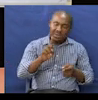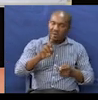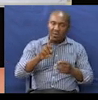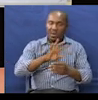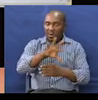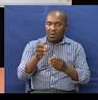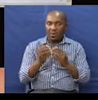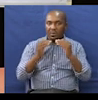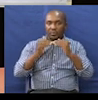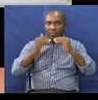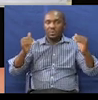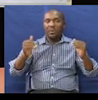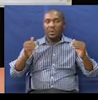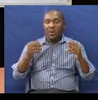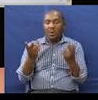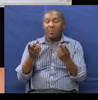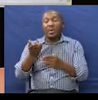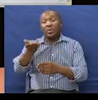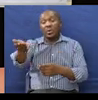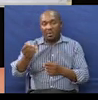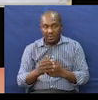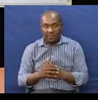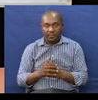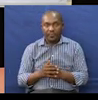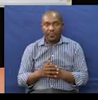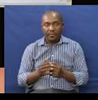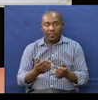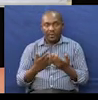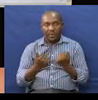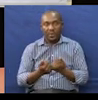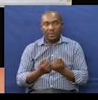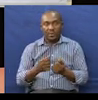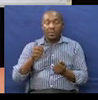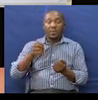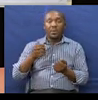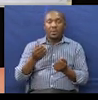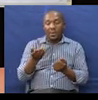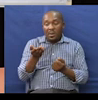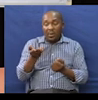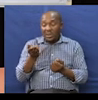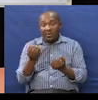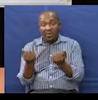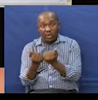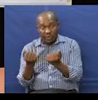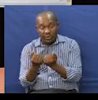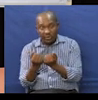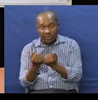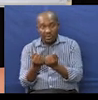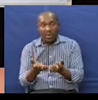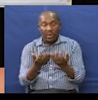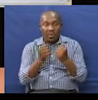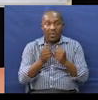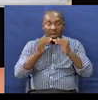gains compared to others, because whatever was produced were